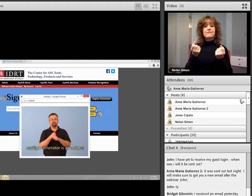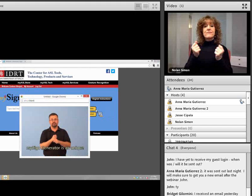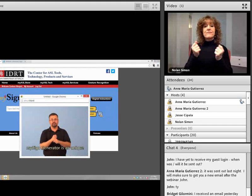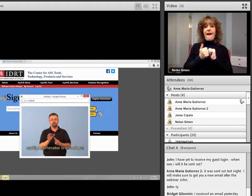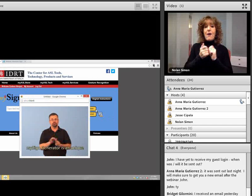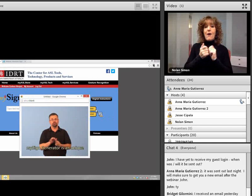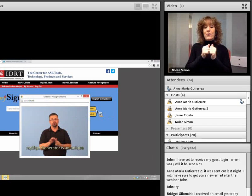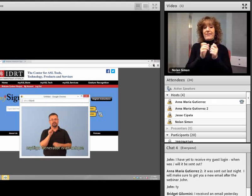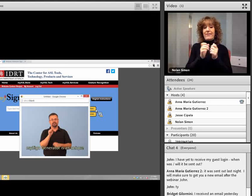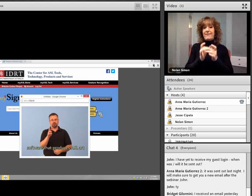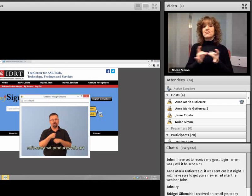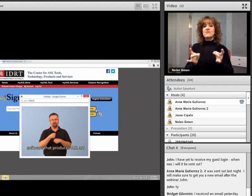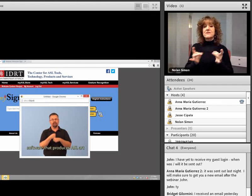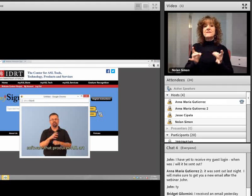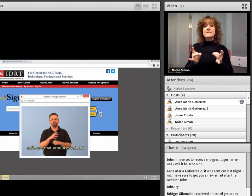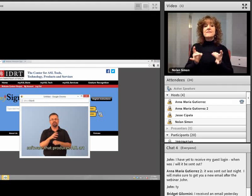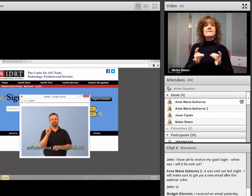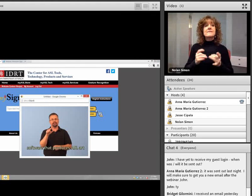with captions